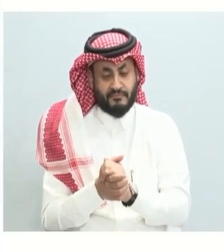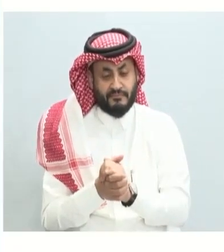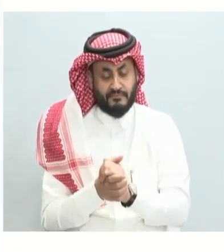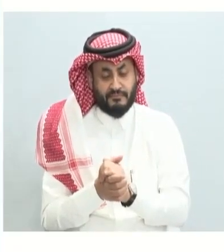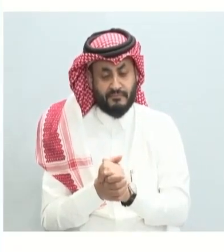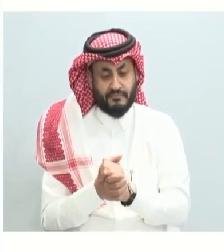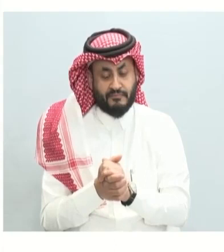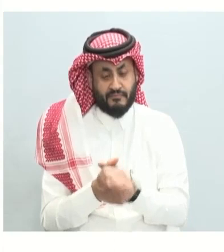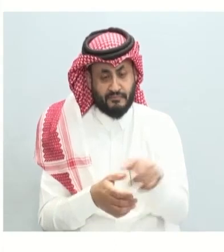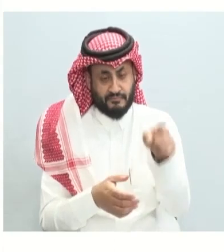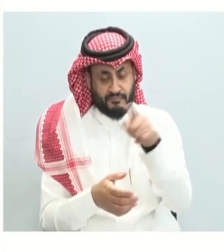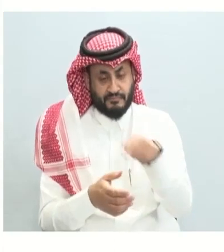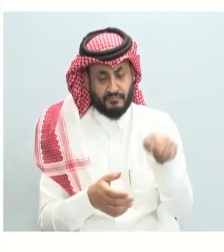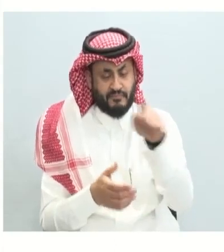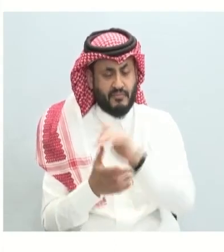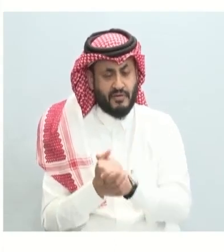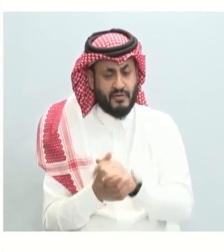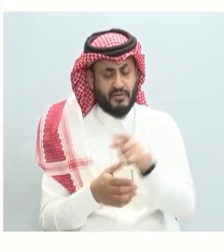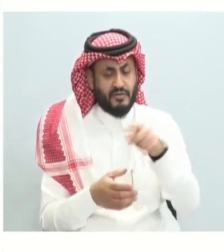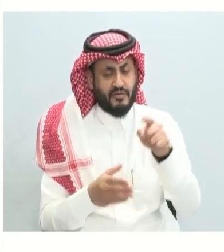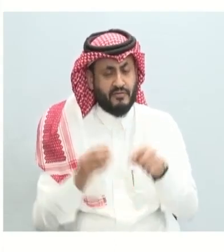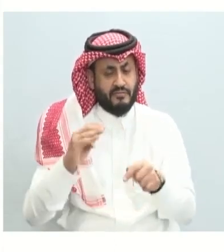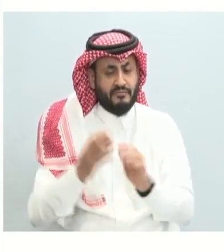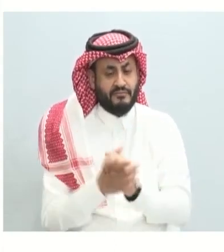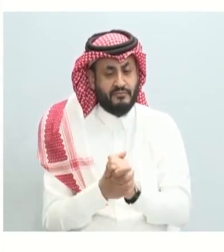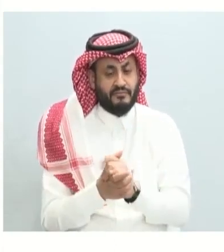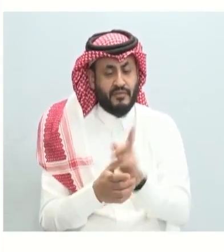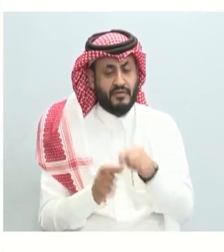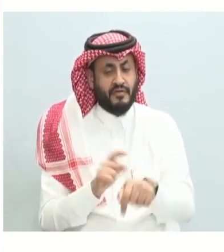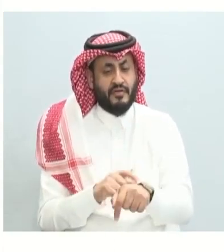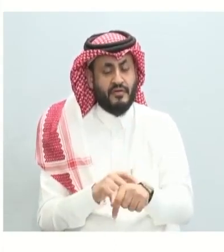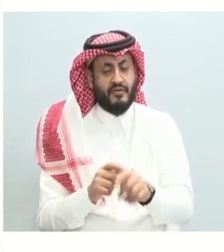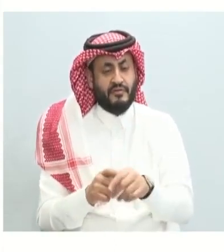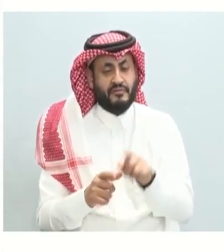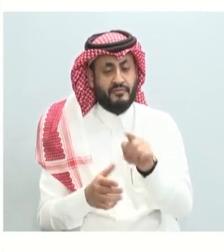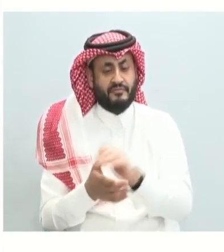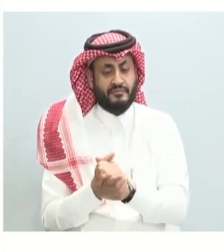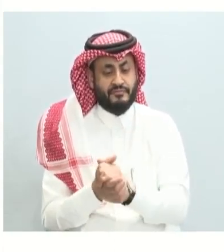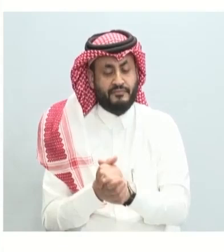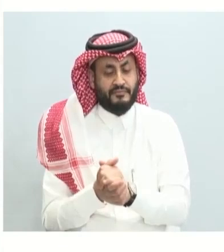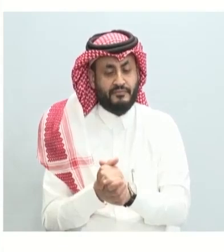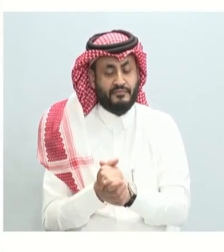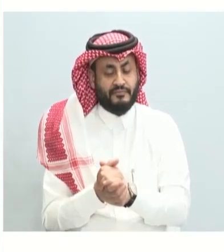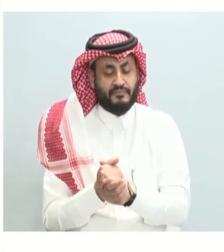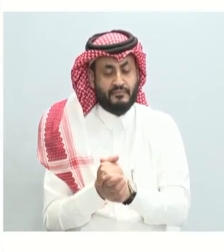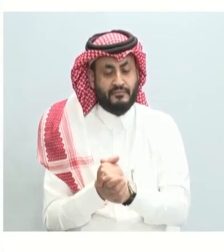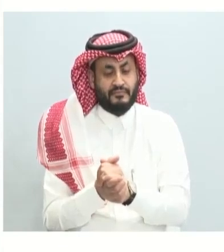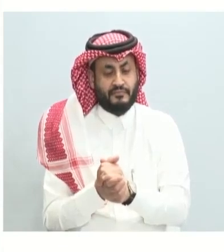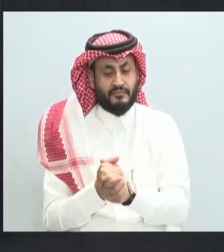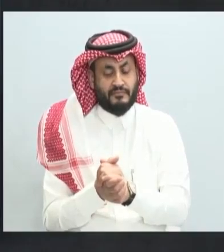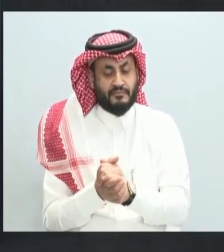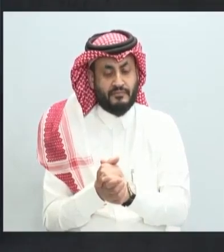or when we circle the right answer, now it is time for us to, it is time for us